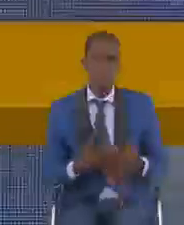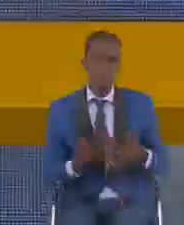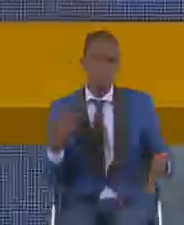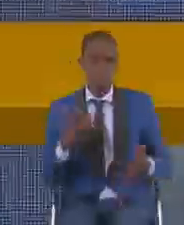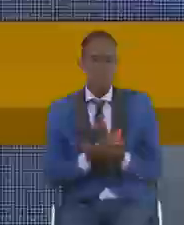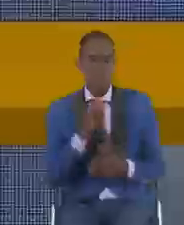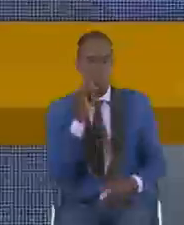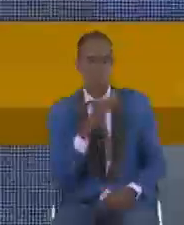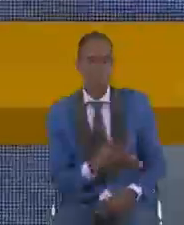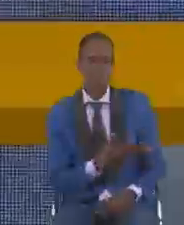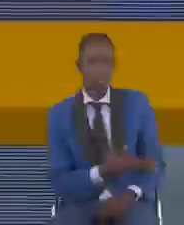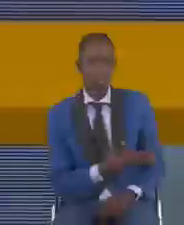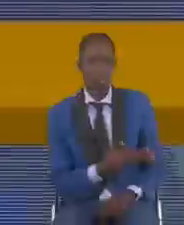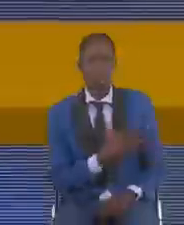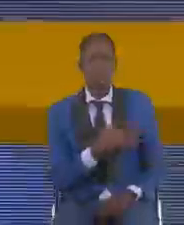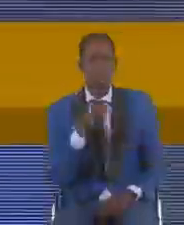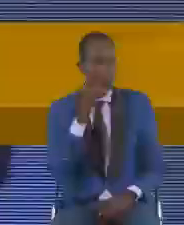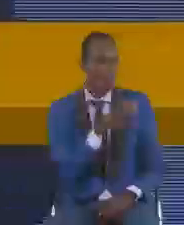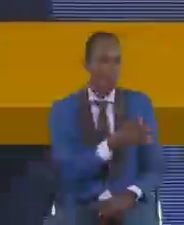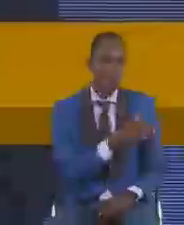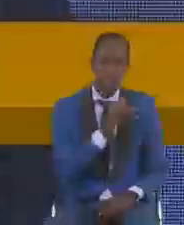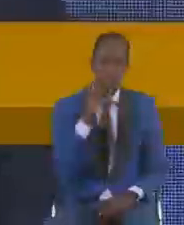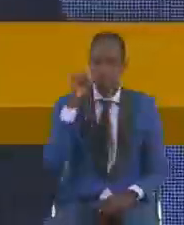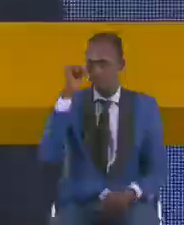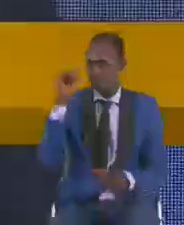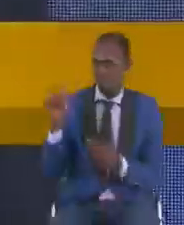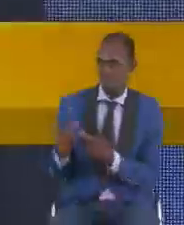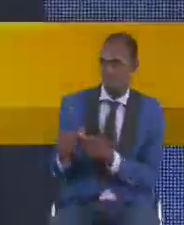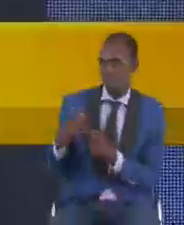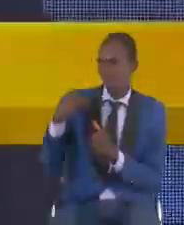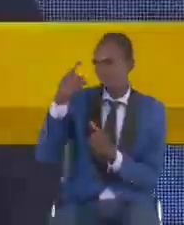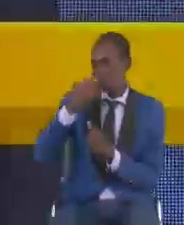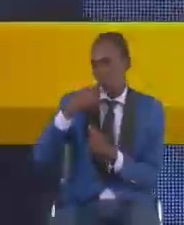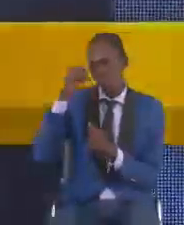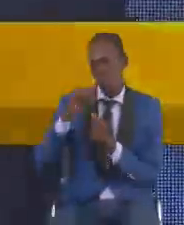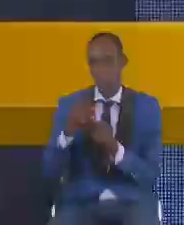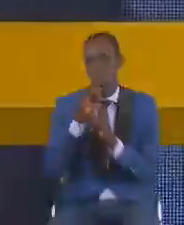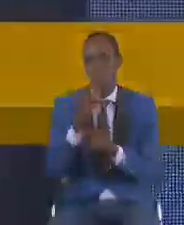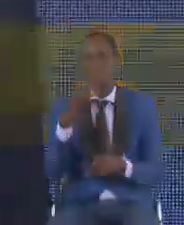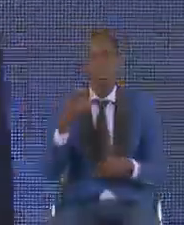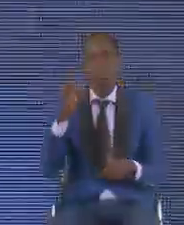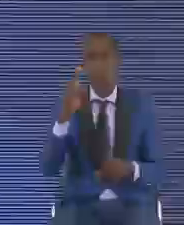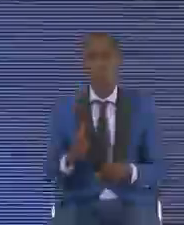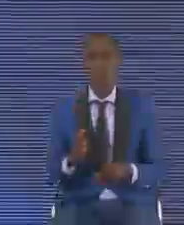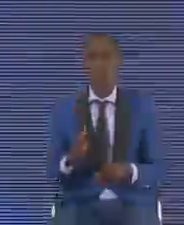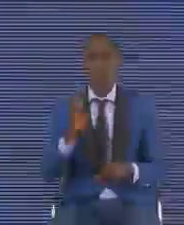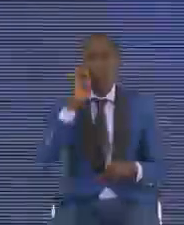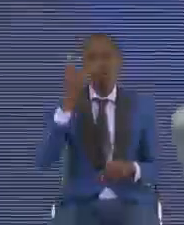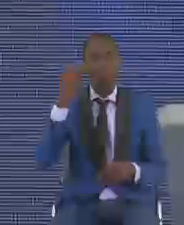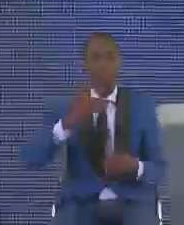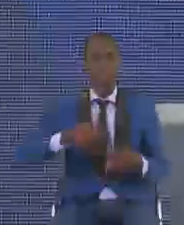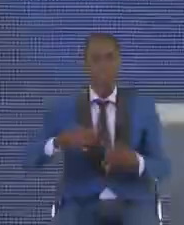woman, and the woman did not recognize the gift of God. She was still